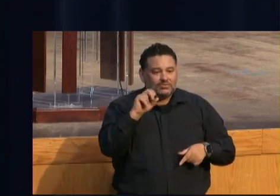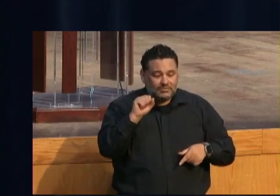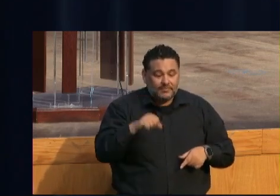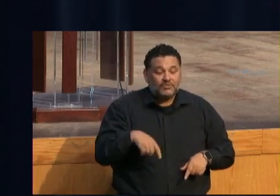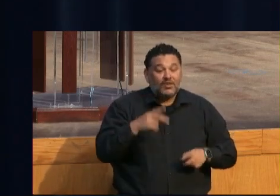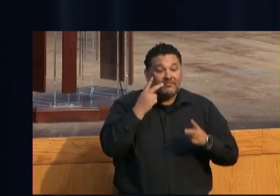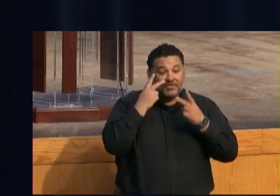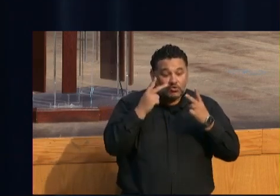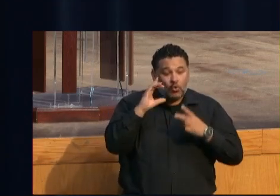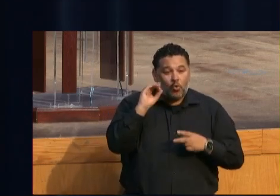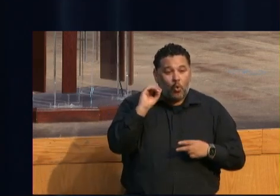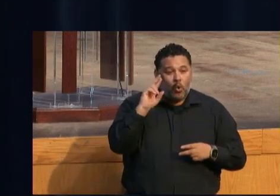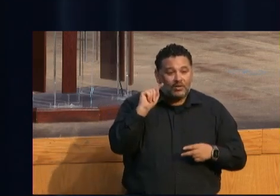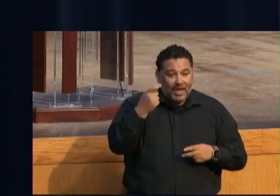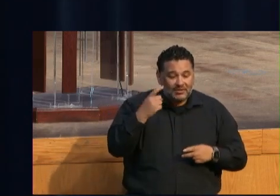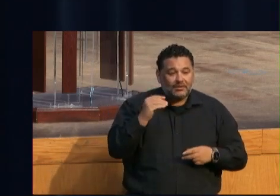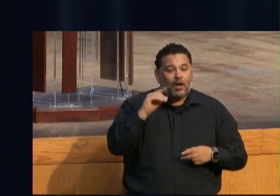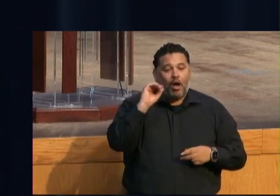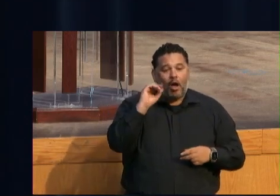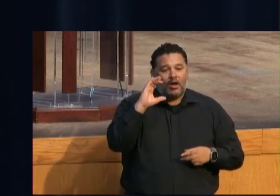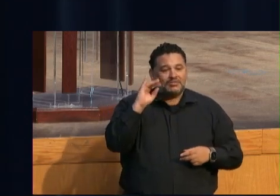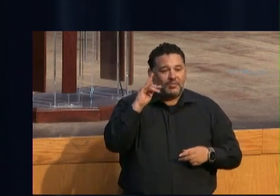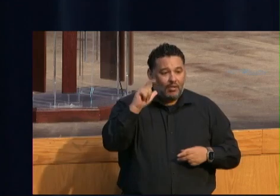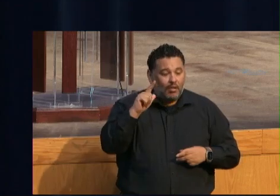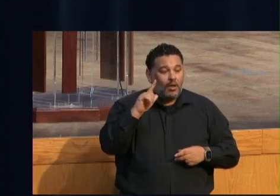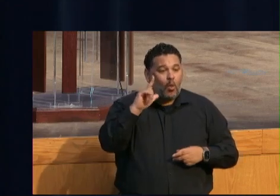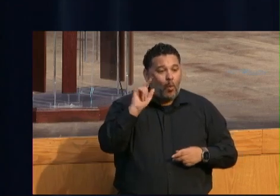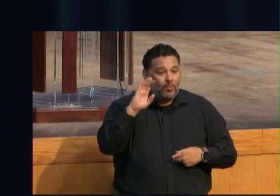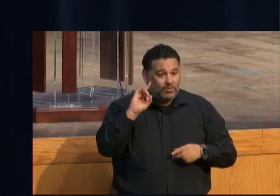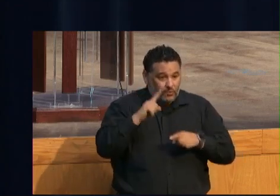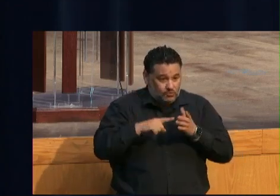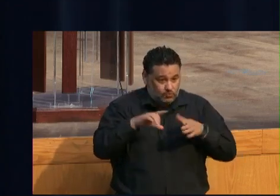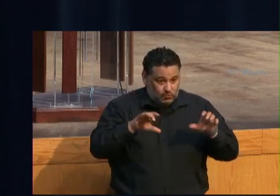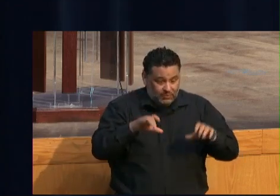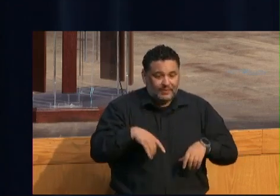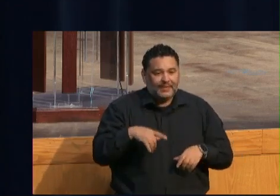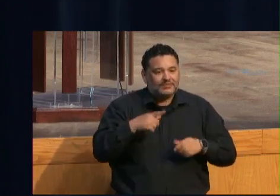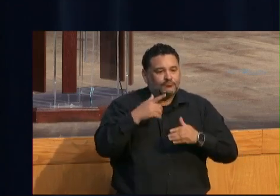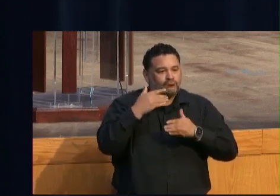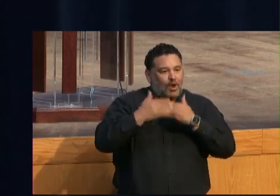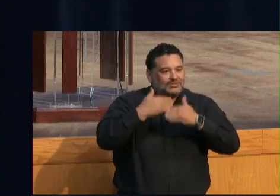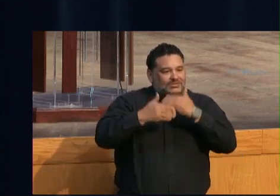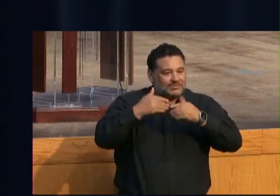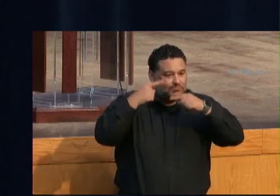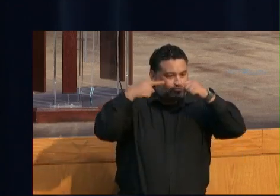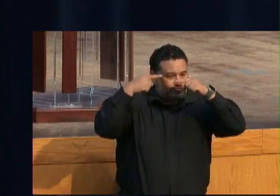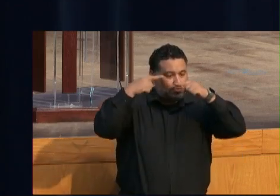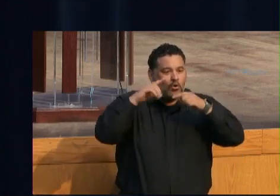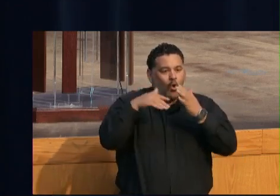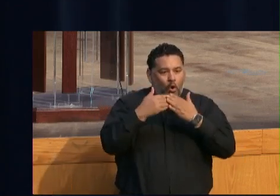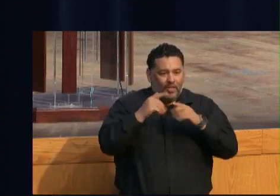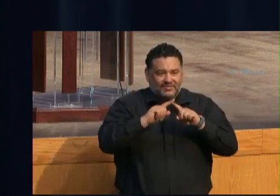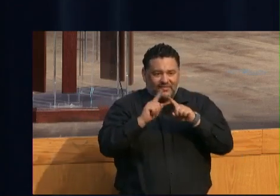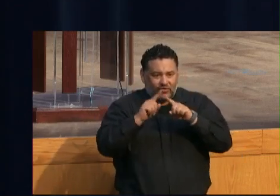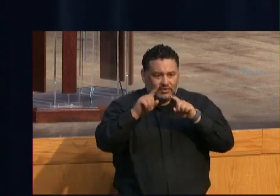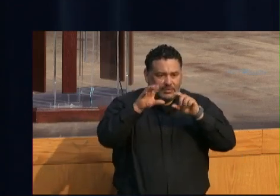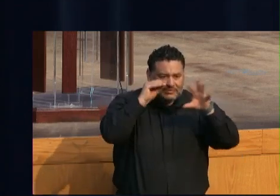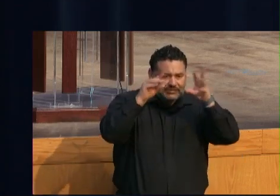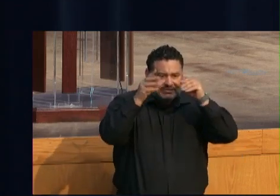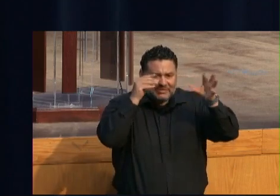cortex and the occipital lobe is doing is it's processing all of these senses on a simple level, making